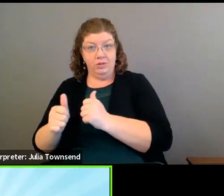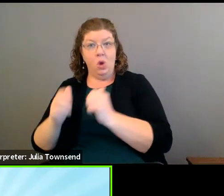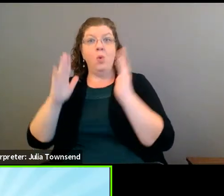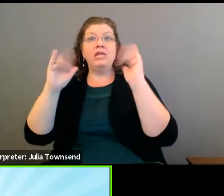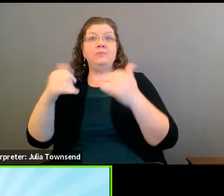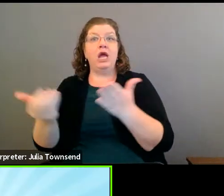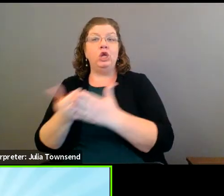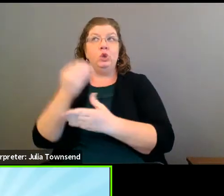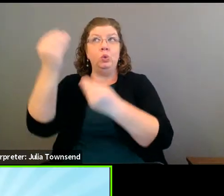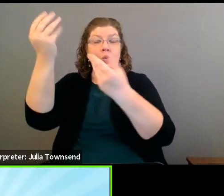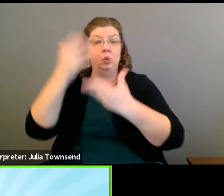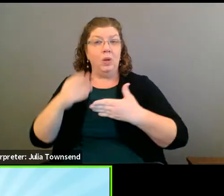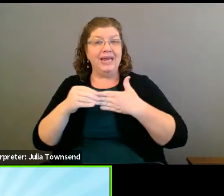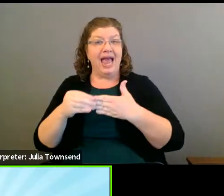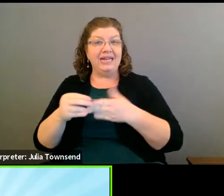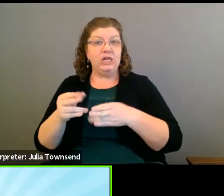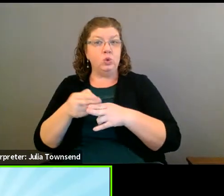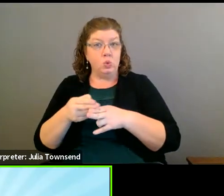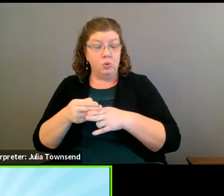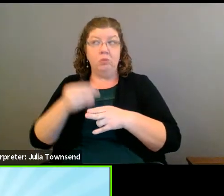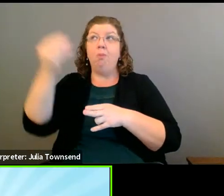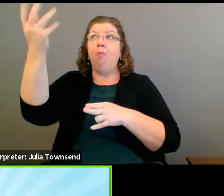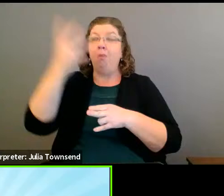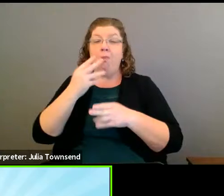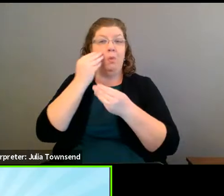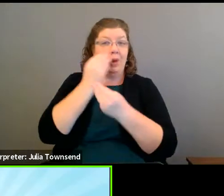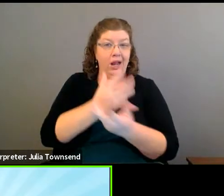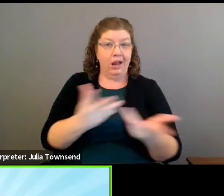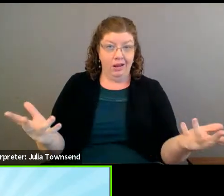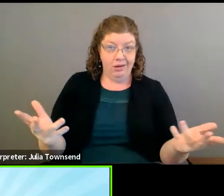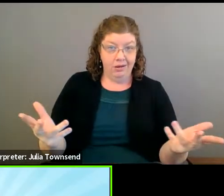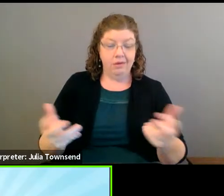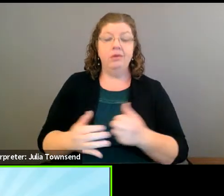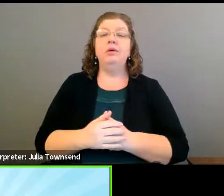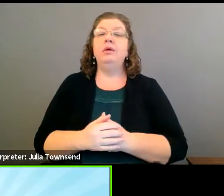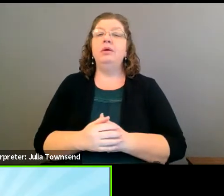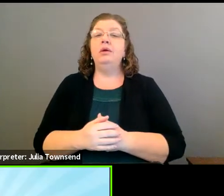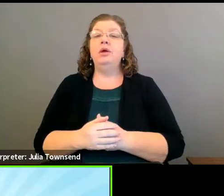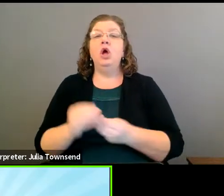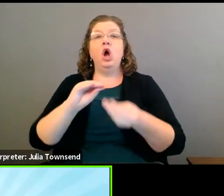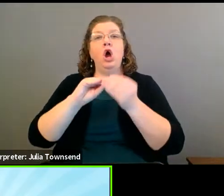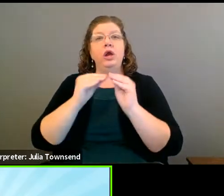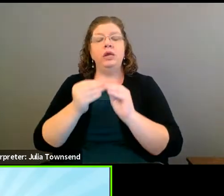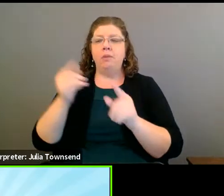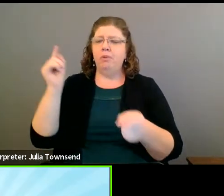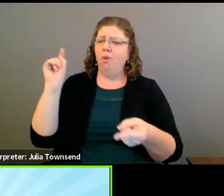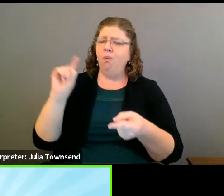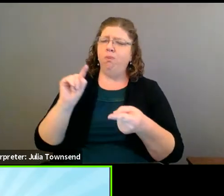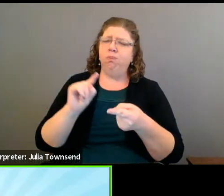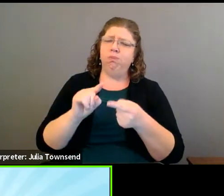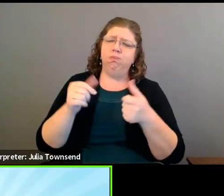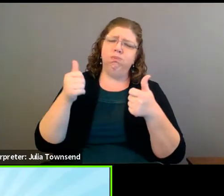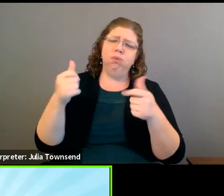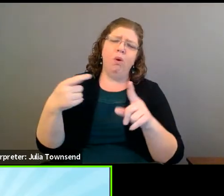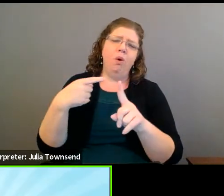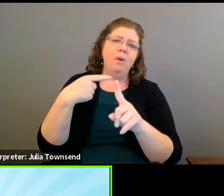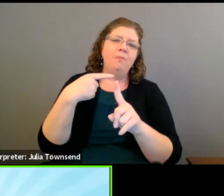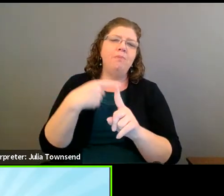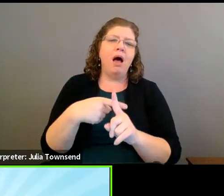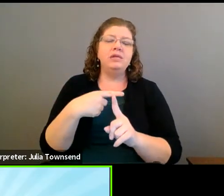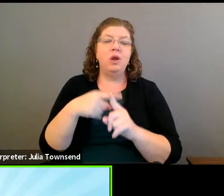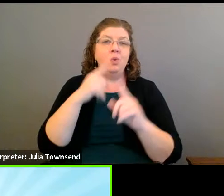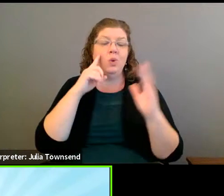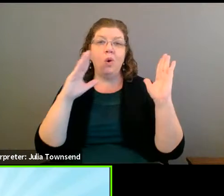come soon. So when we get it, we'll share it. Our numbers are headed in such a positive direction though, so we're hopeful to